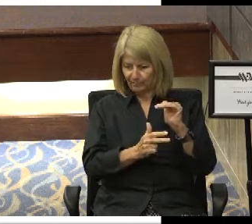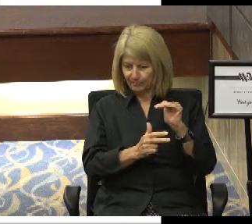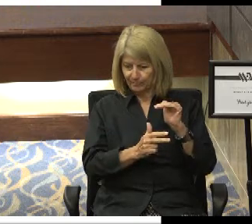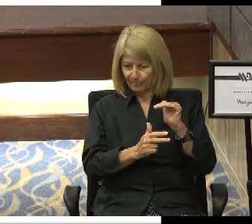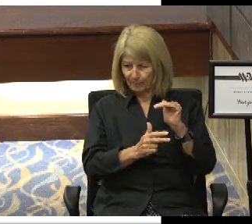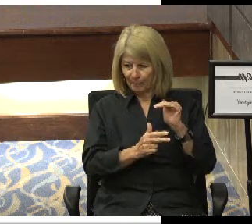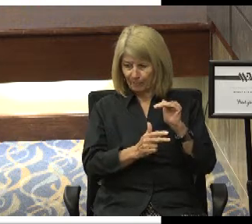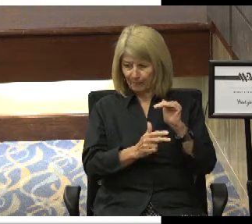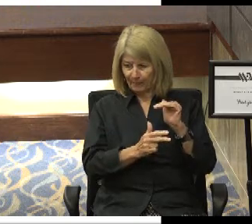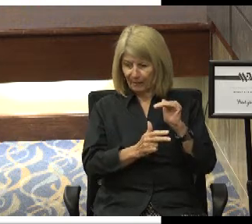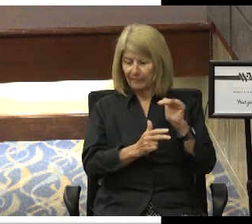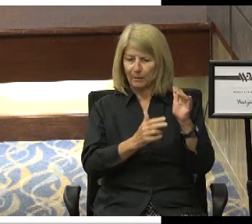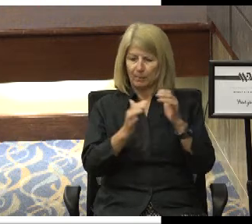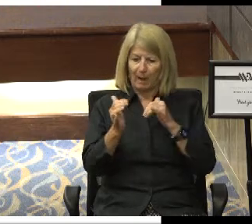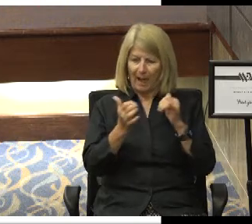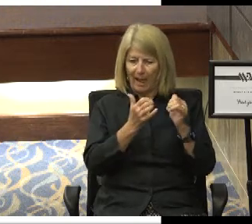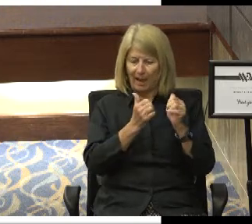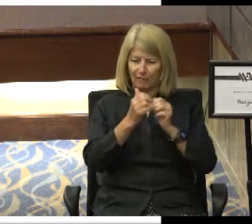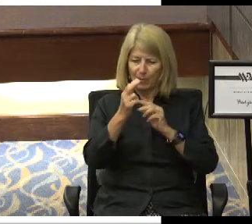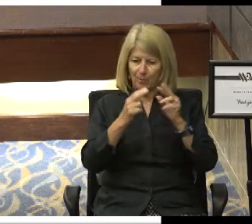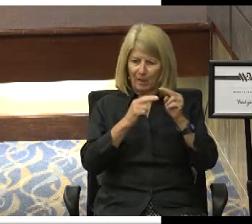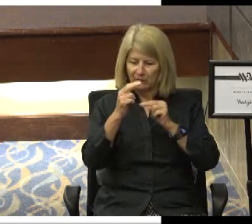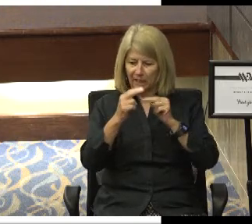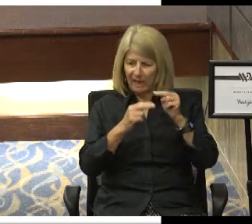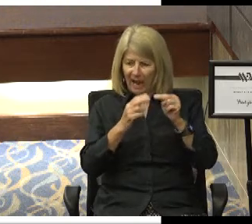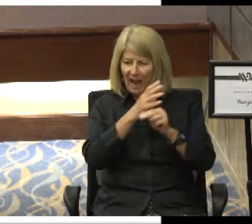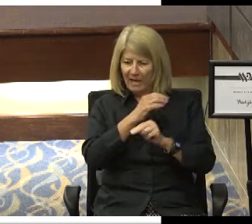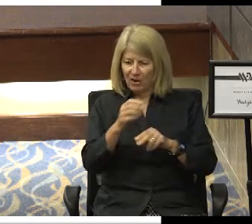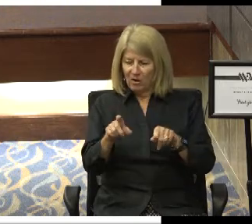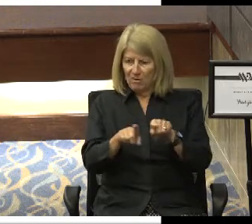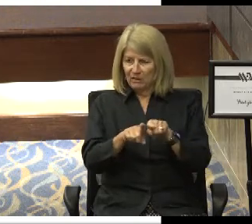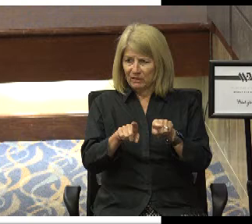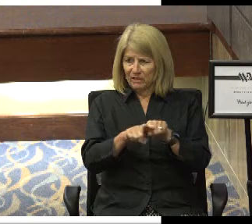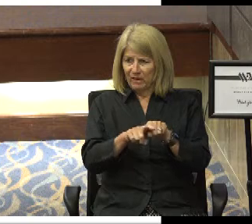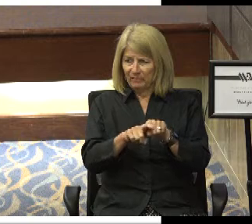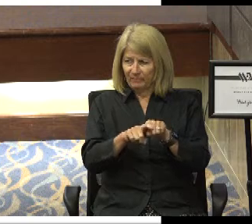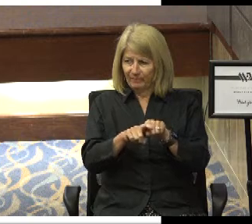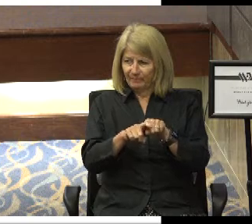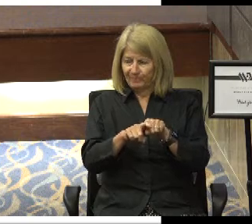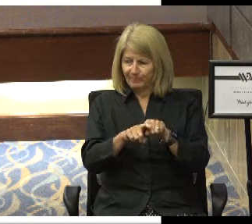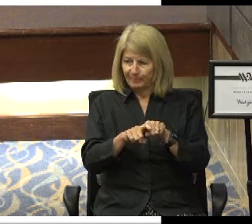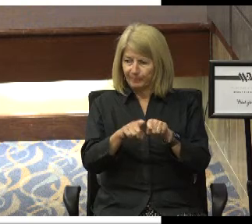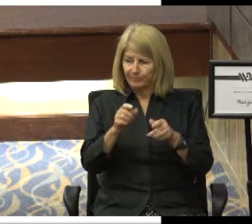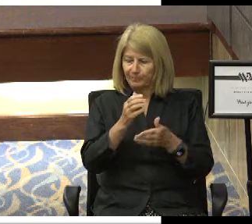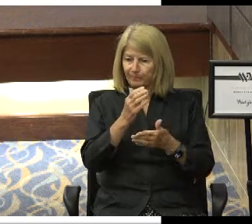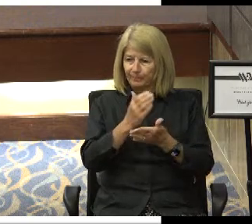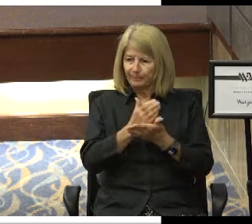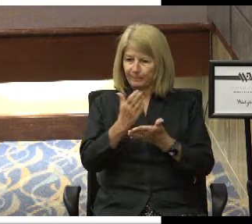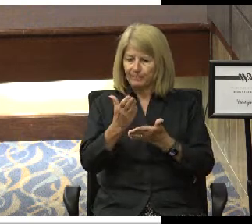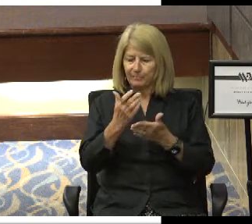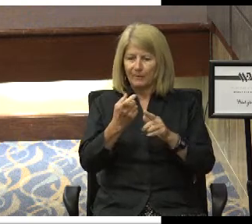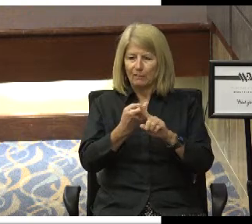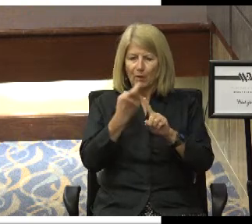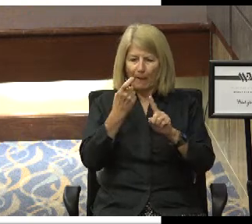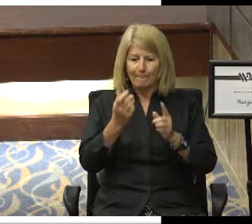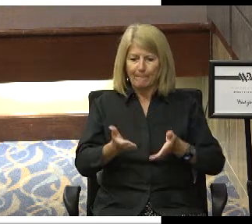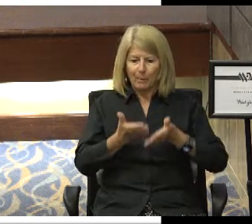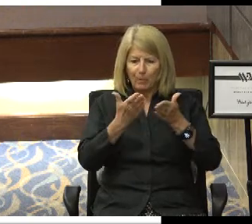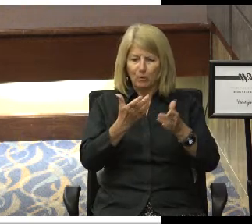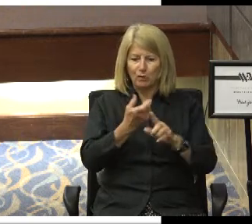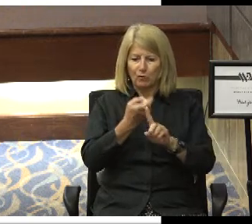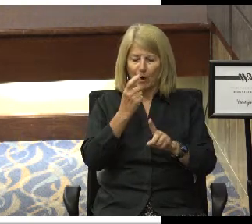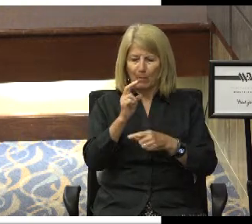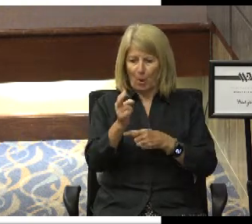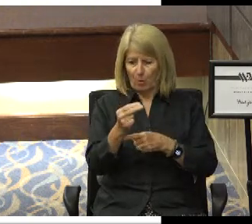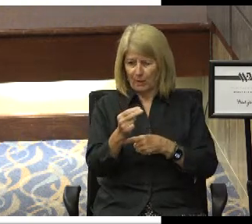to play off the architecture of the pavilion and also some of the imagery that we've seen from the proposals for the hotels,